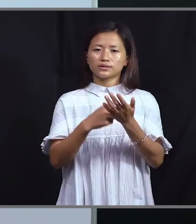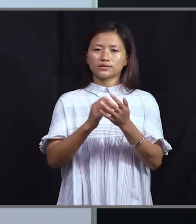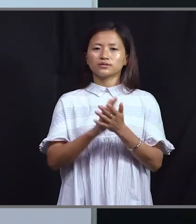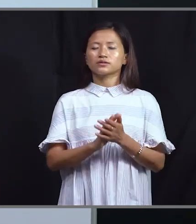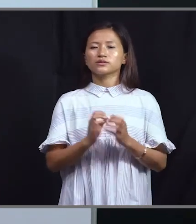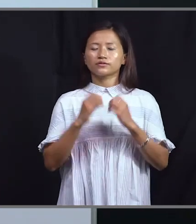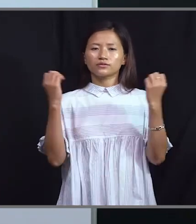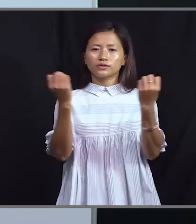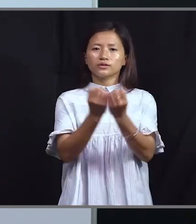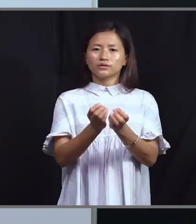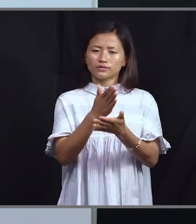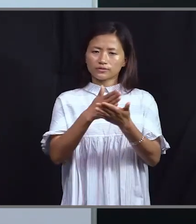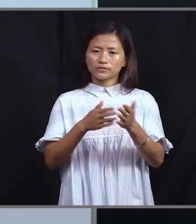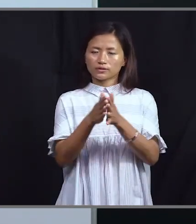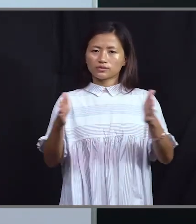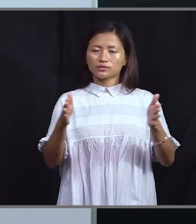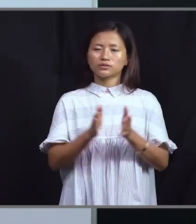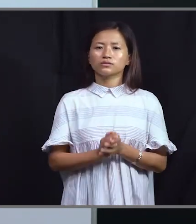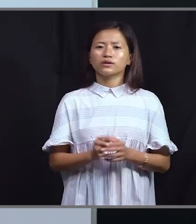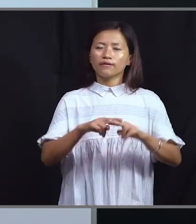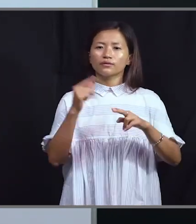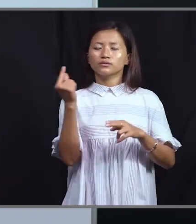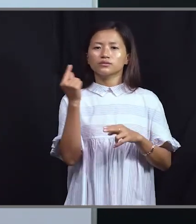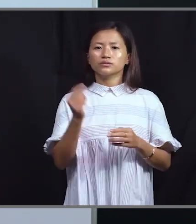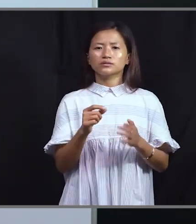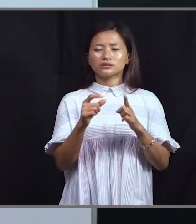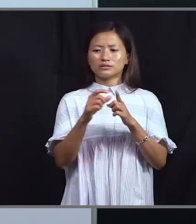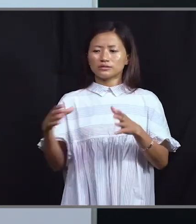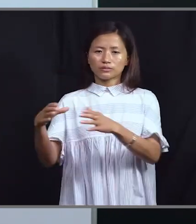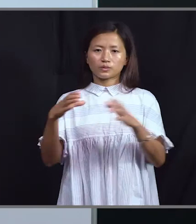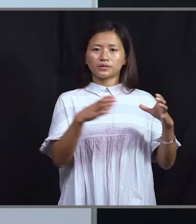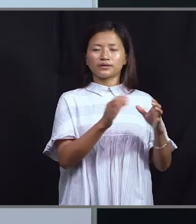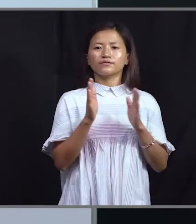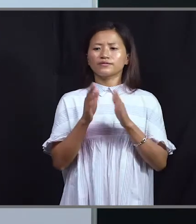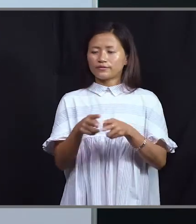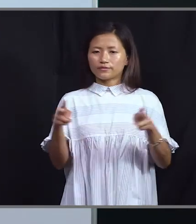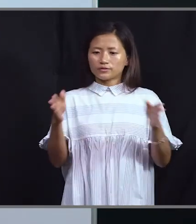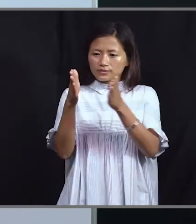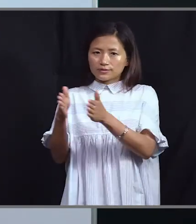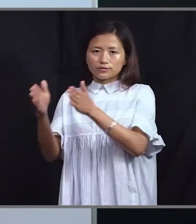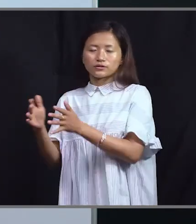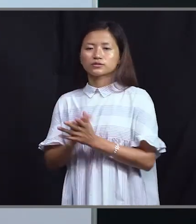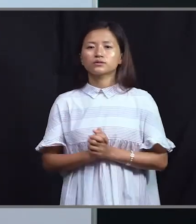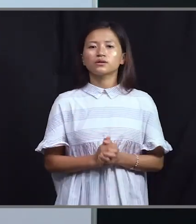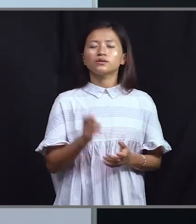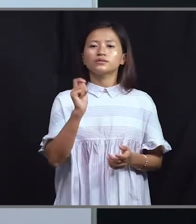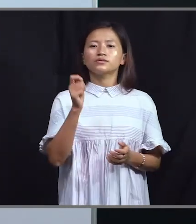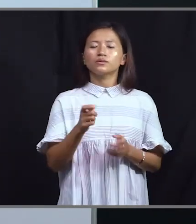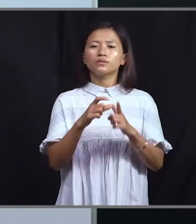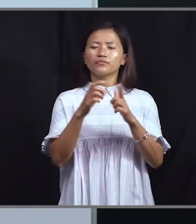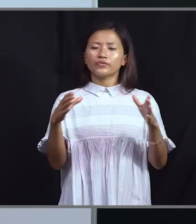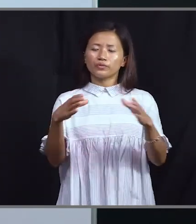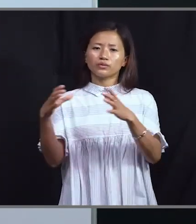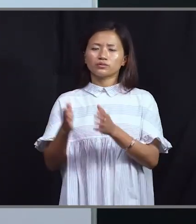different functions, isn't it? And each department has different section, and all these departments work in isolation